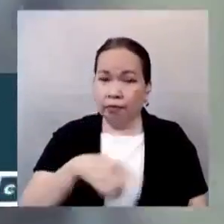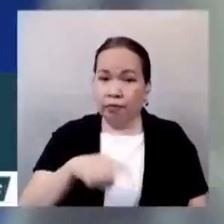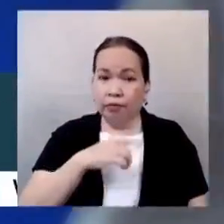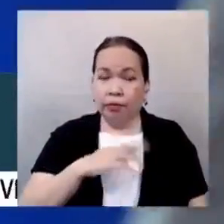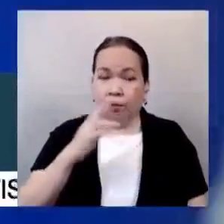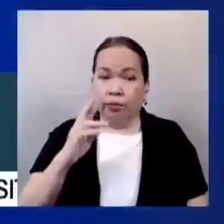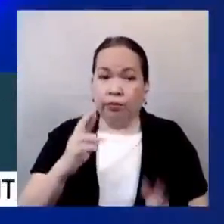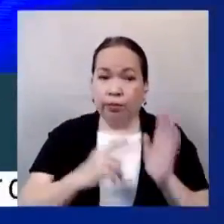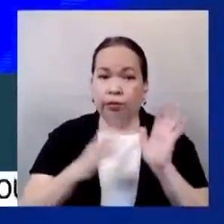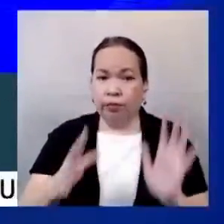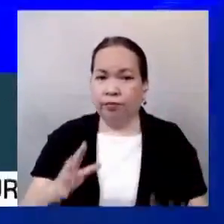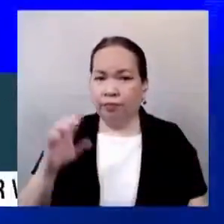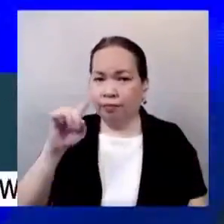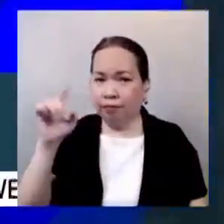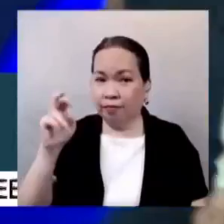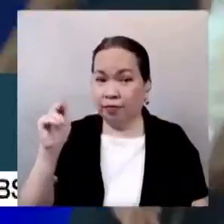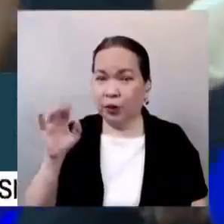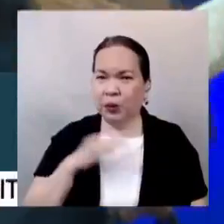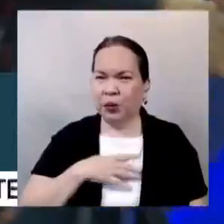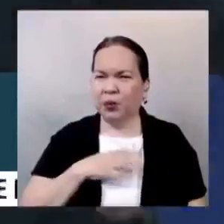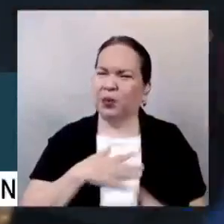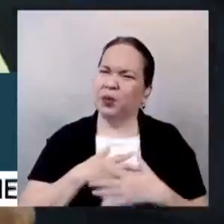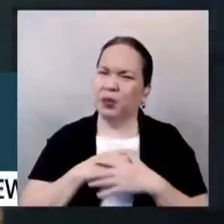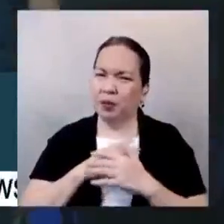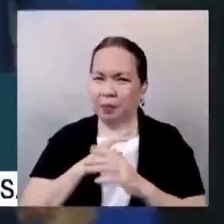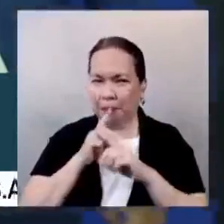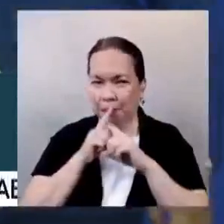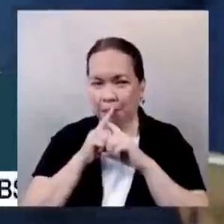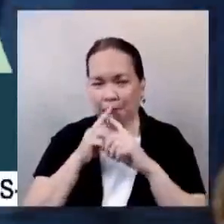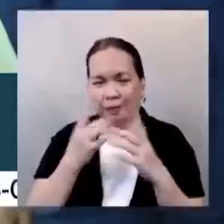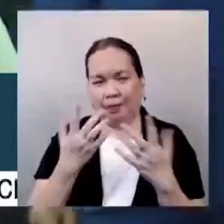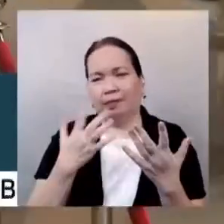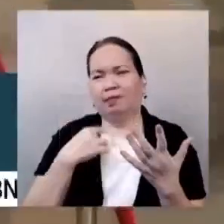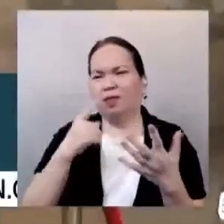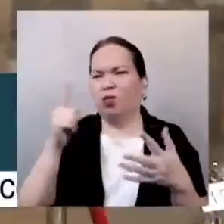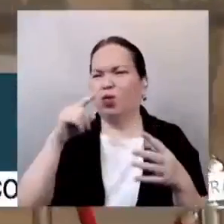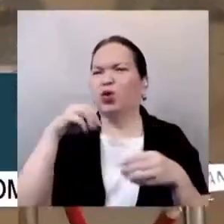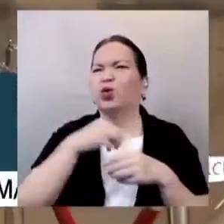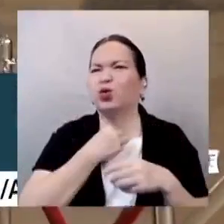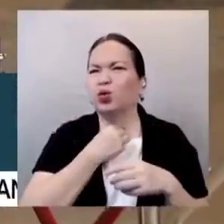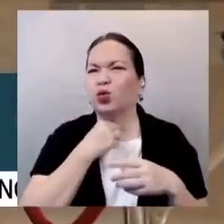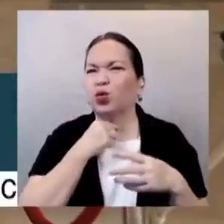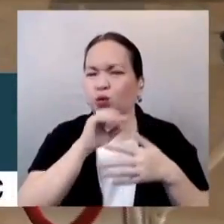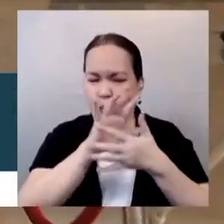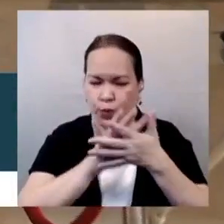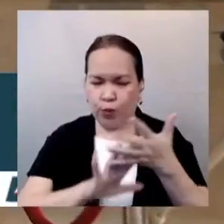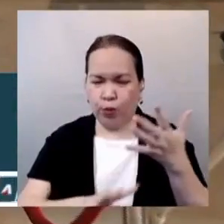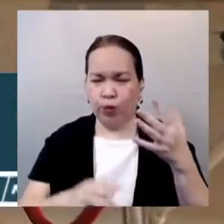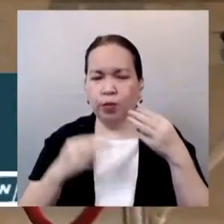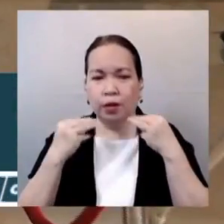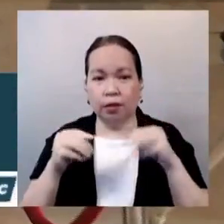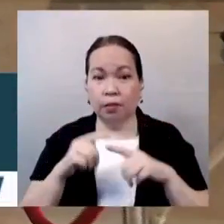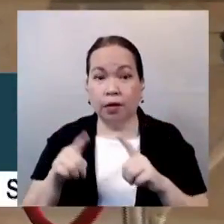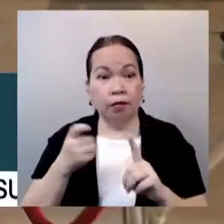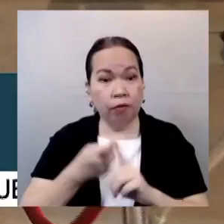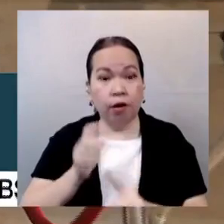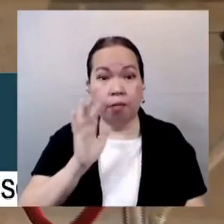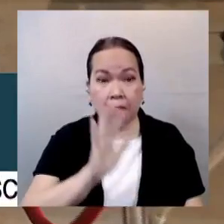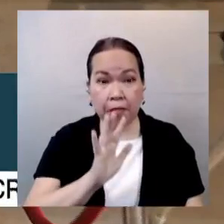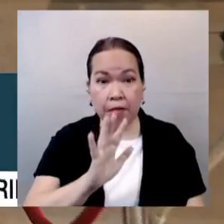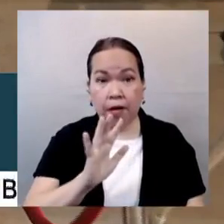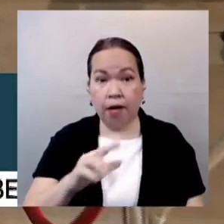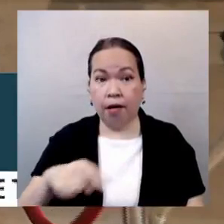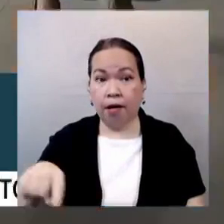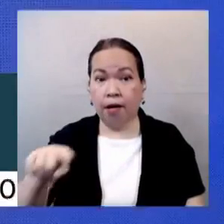quite tight-lipped there over the contents of the sauna later this afternoon. But if we take a cue from the big-ticket events that